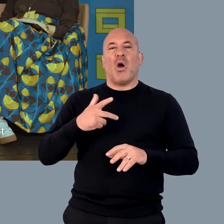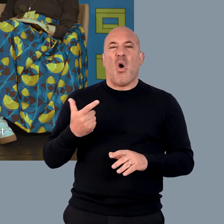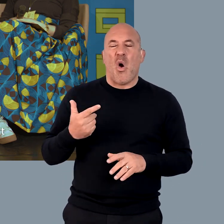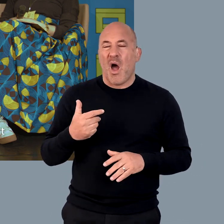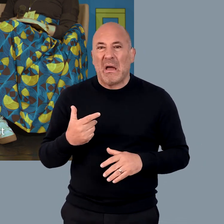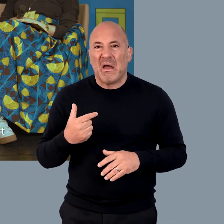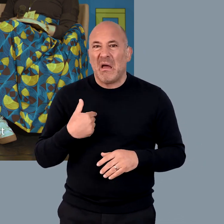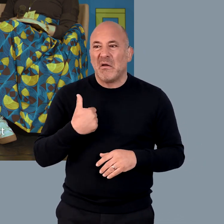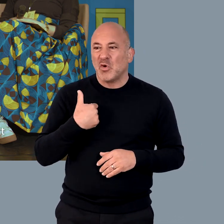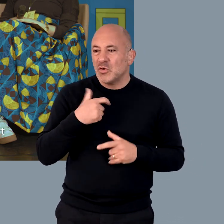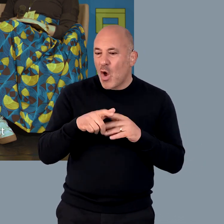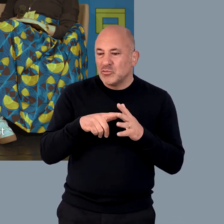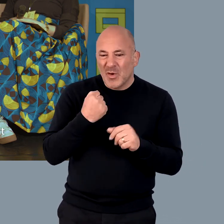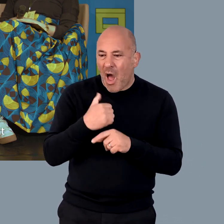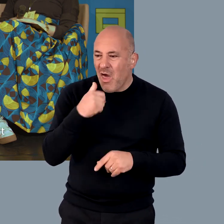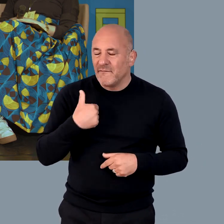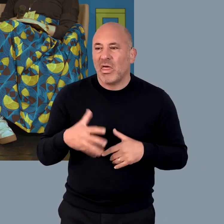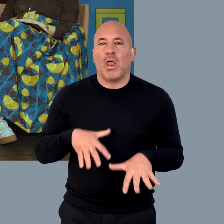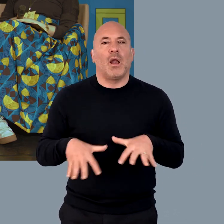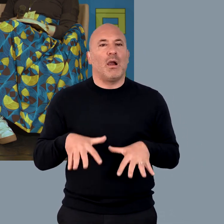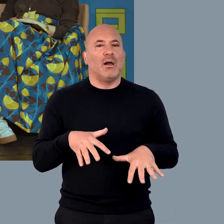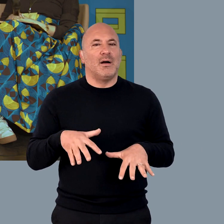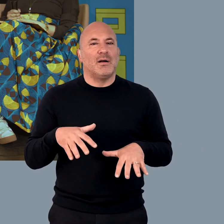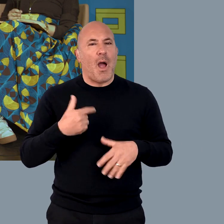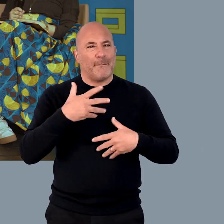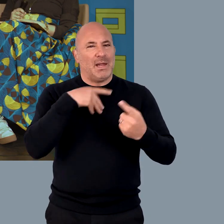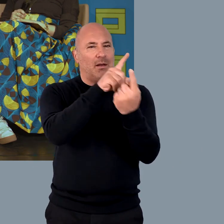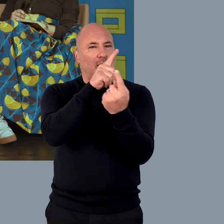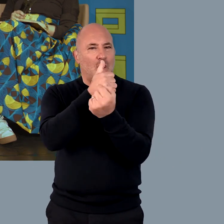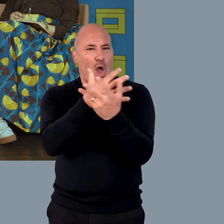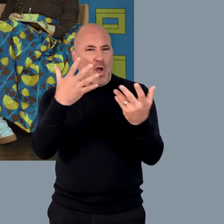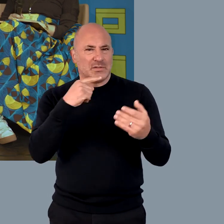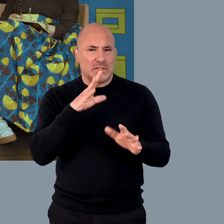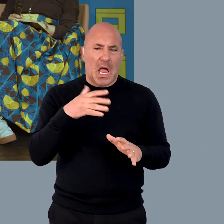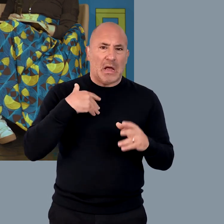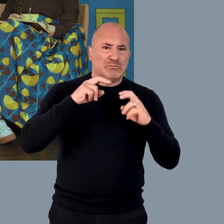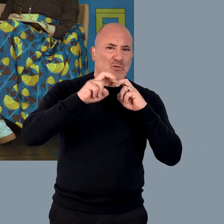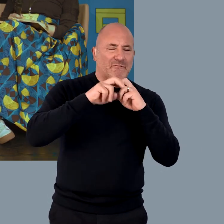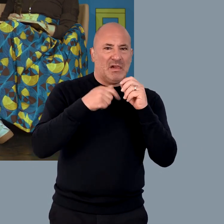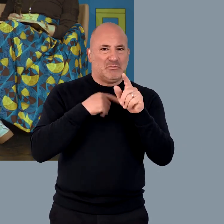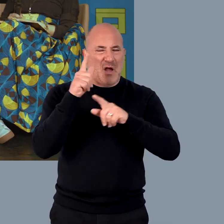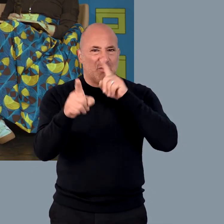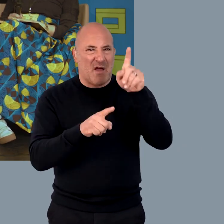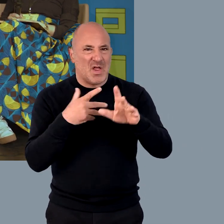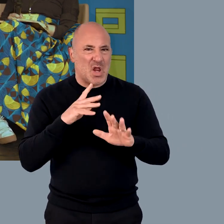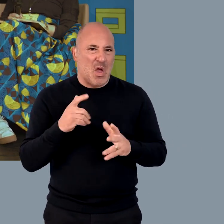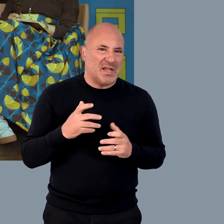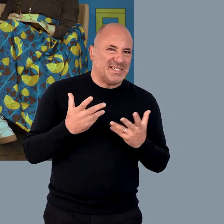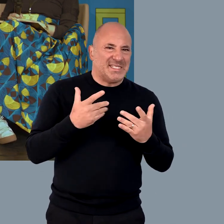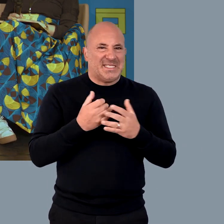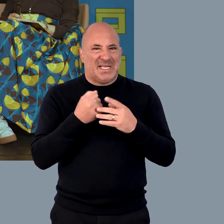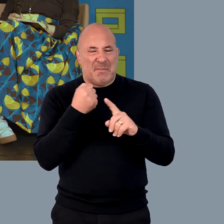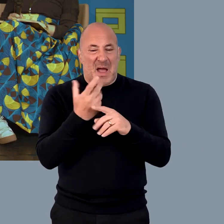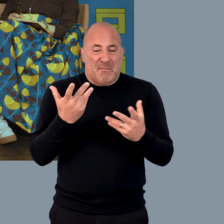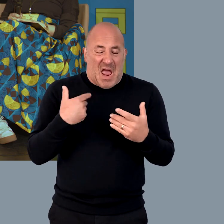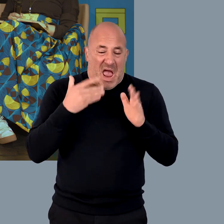maybe they don't feel good about the fact that they're not doing enough. I talk to a lot of people who are, very conscientious about